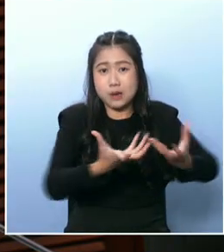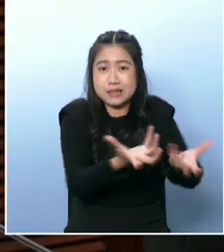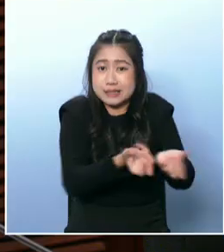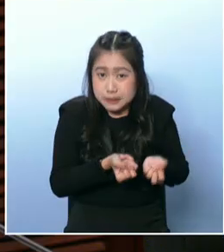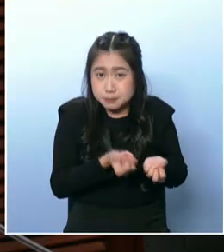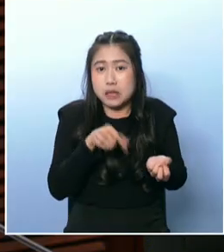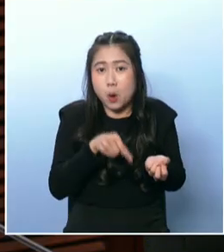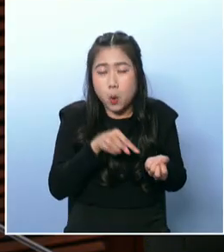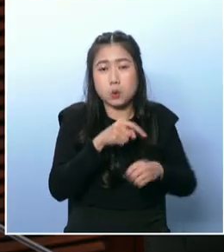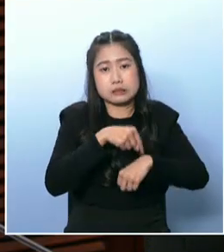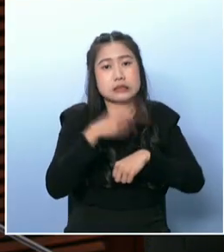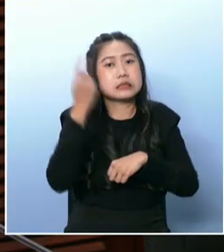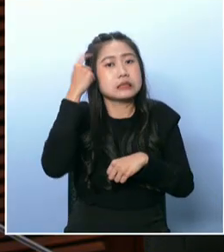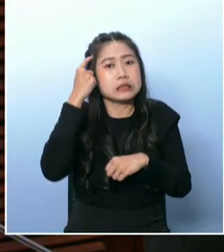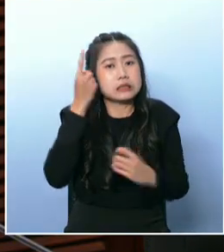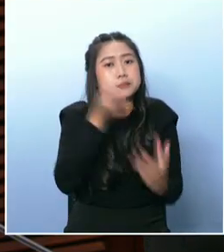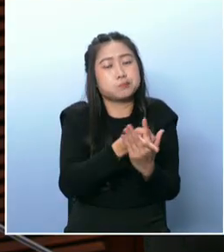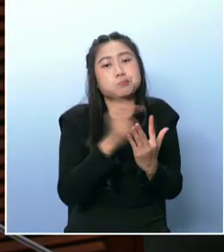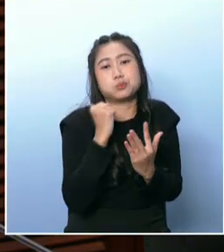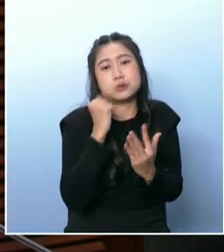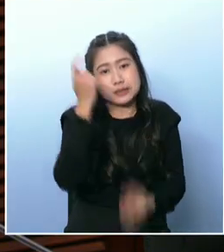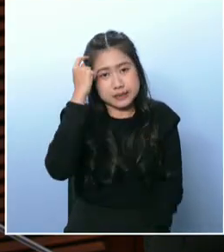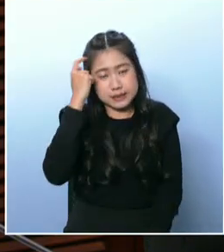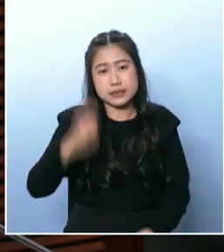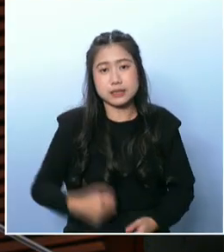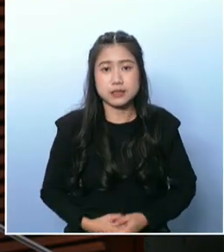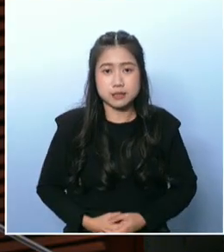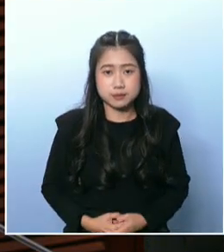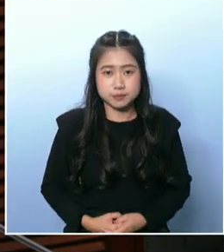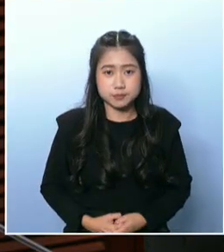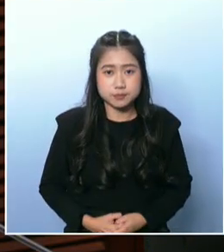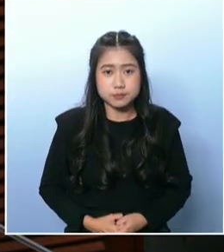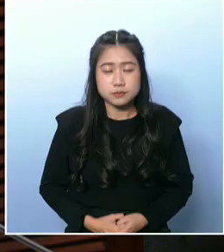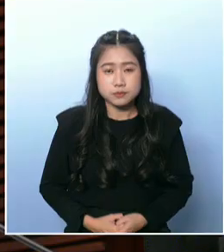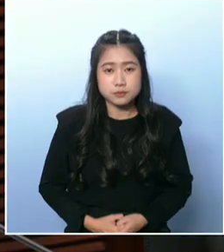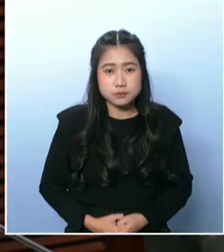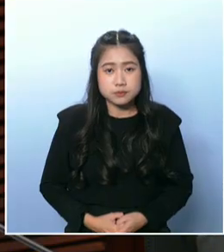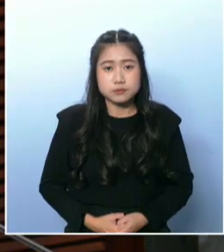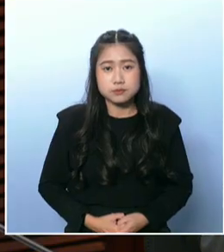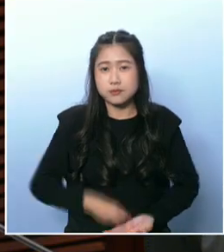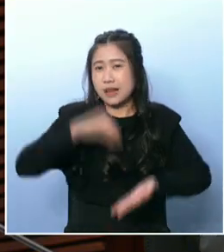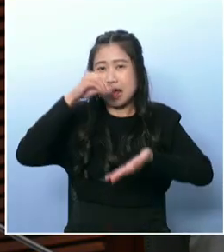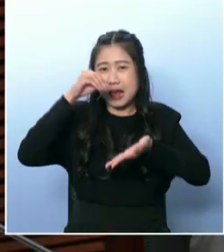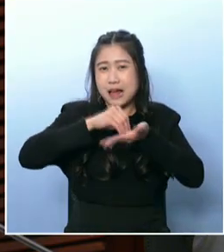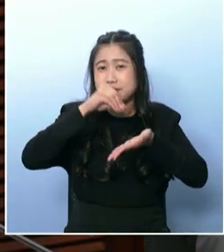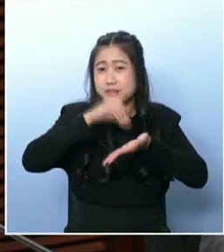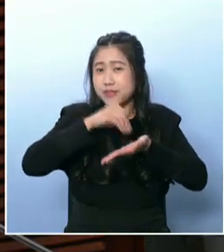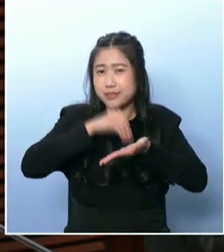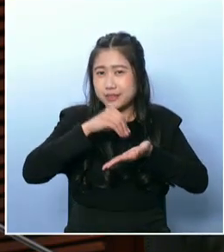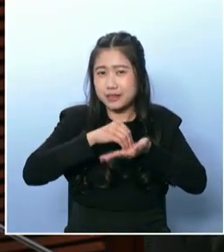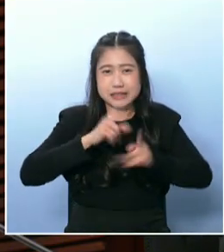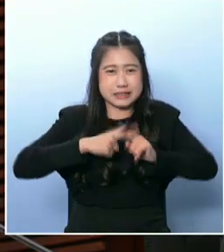So for these organizations concerned, they would know about the background of the service